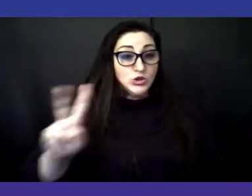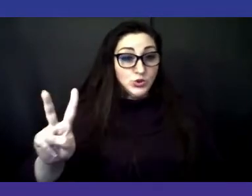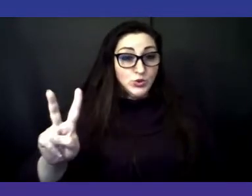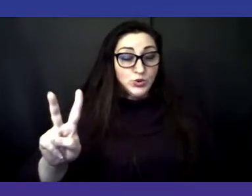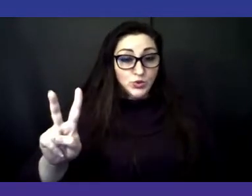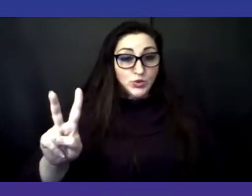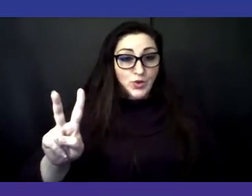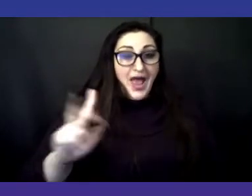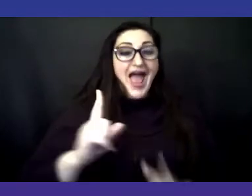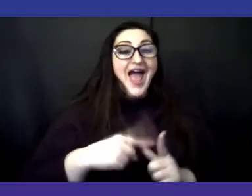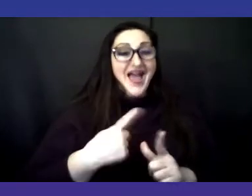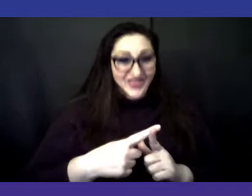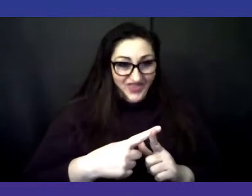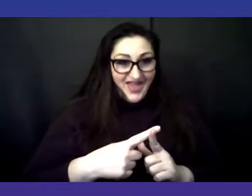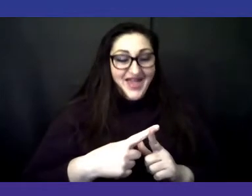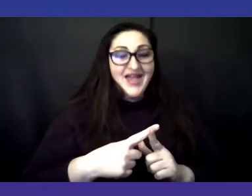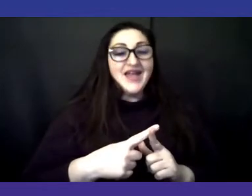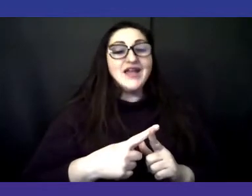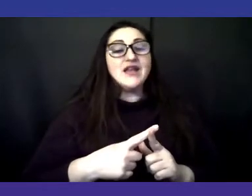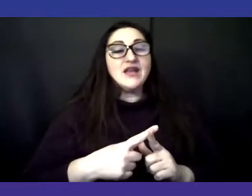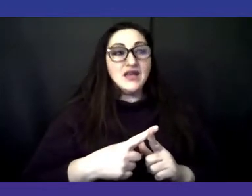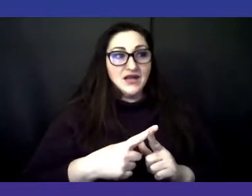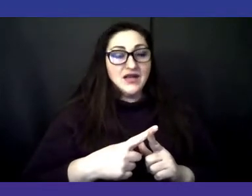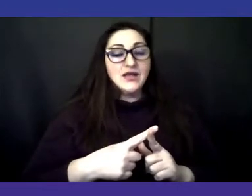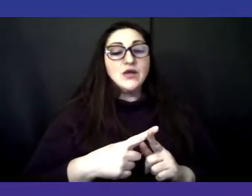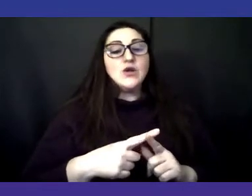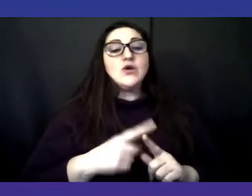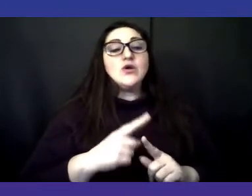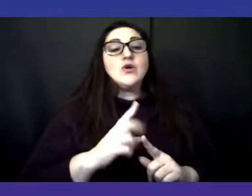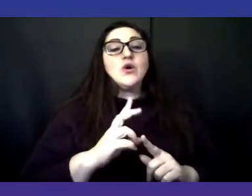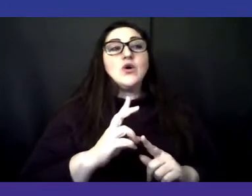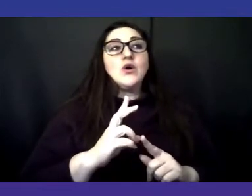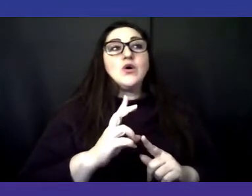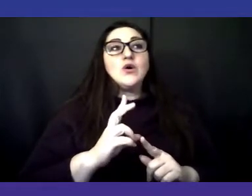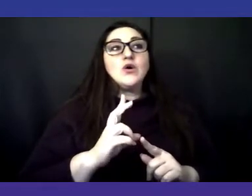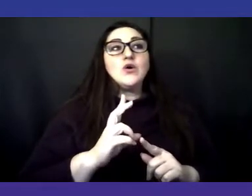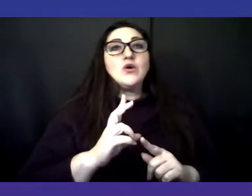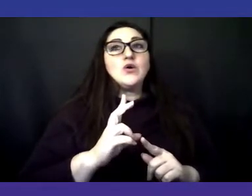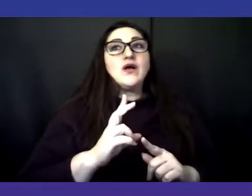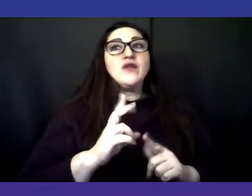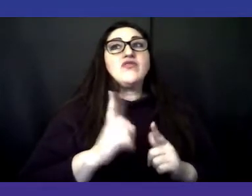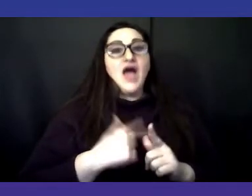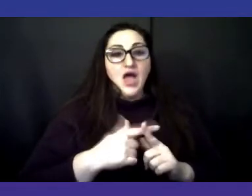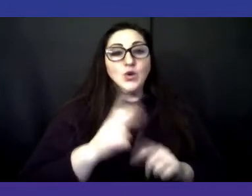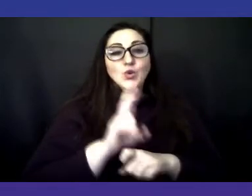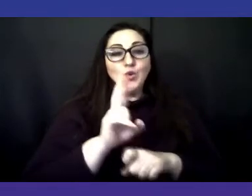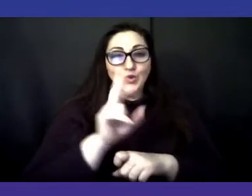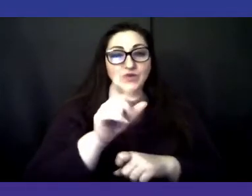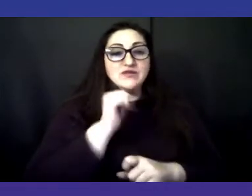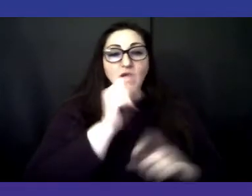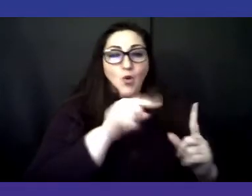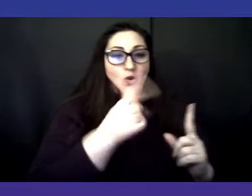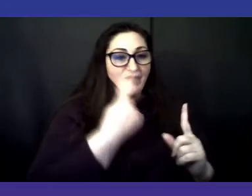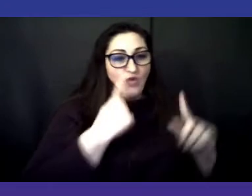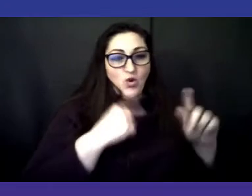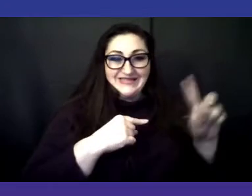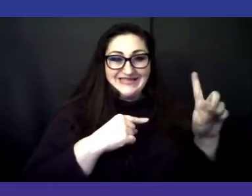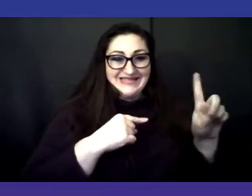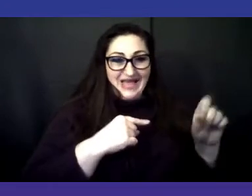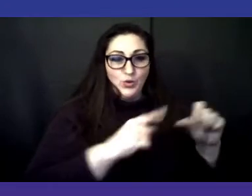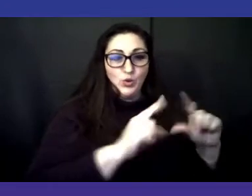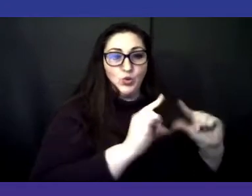then instrumentalized and which was also used for other groups. And